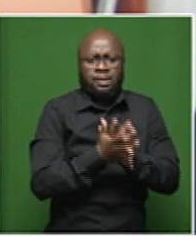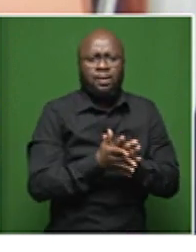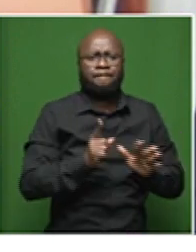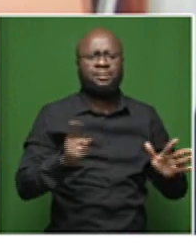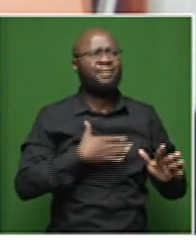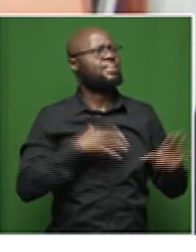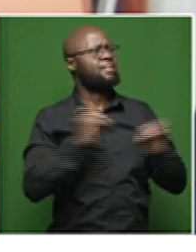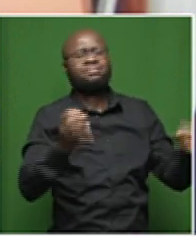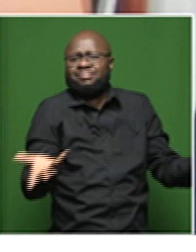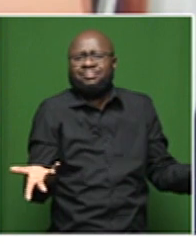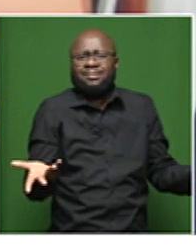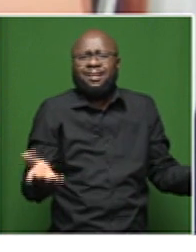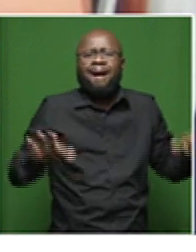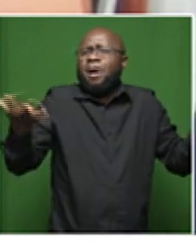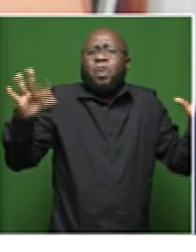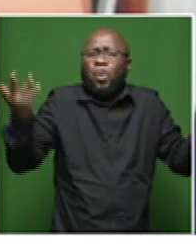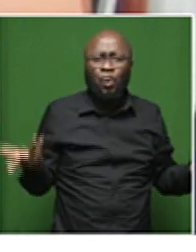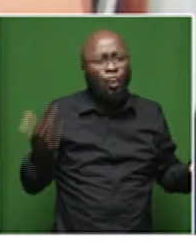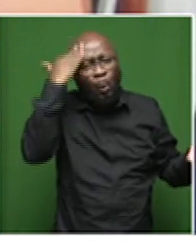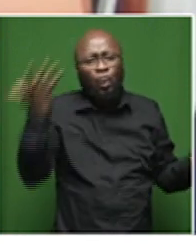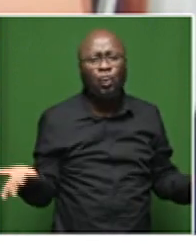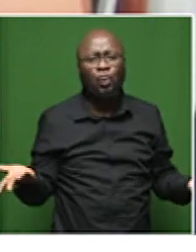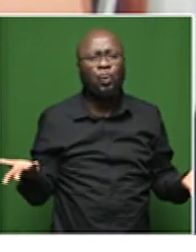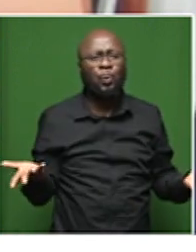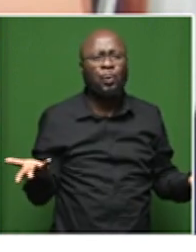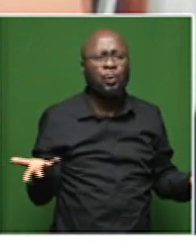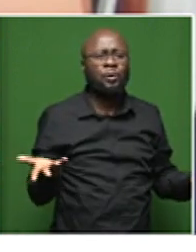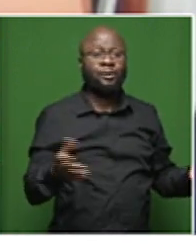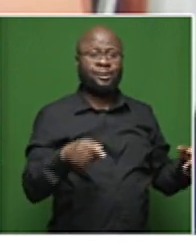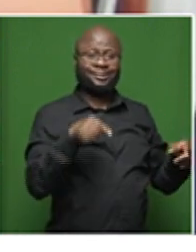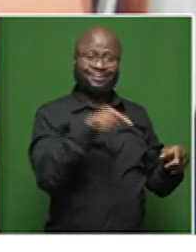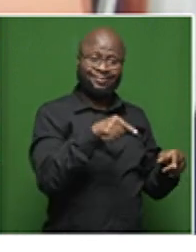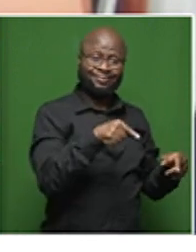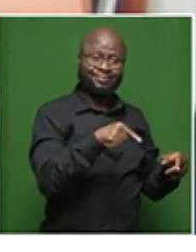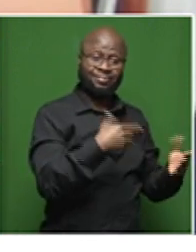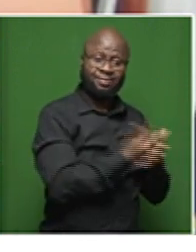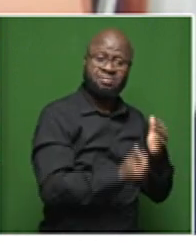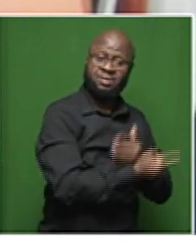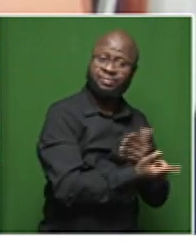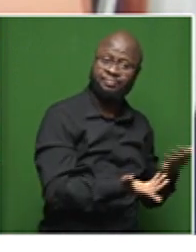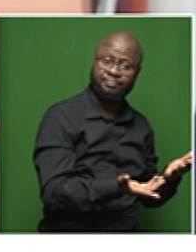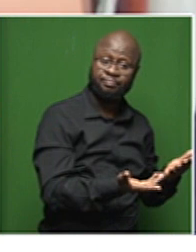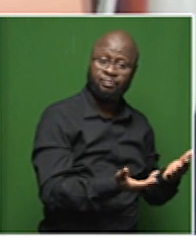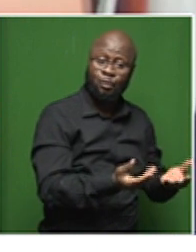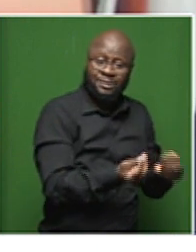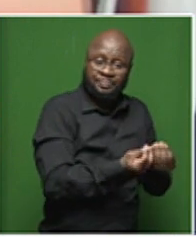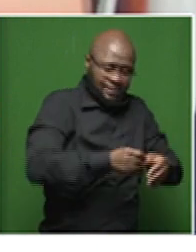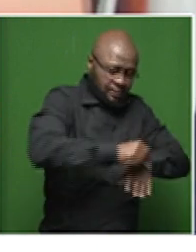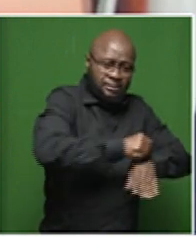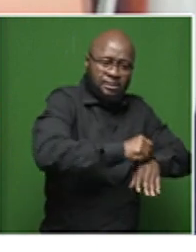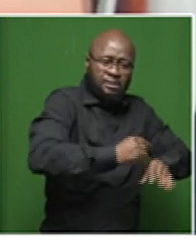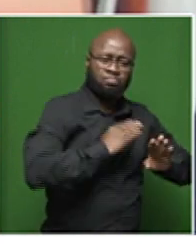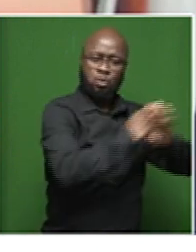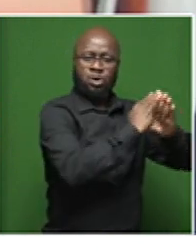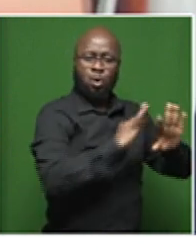nothing. So until the point comes when a certain blood vessel either blocks or it bursts, and then the